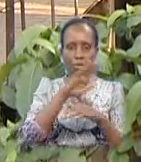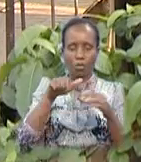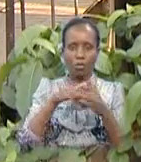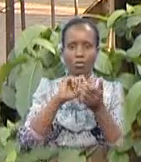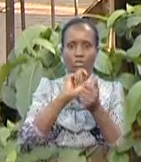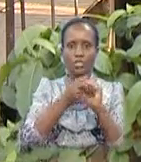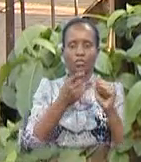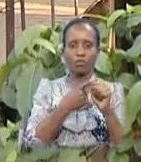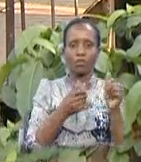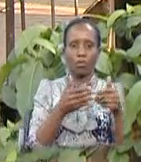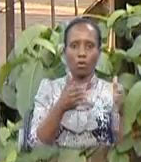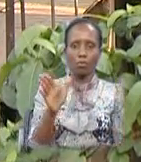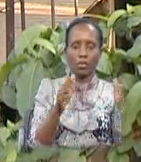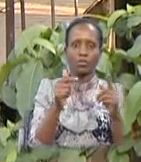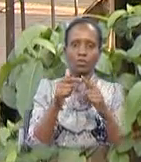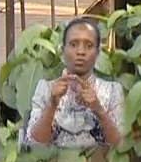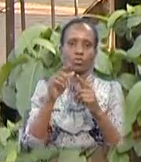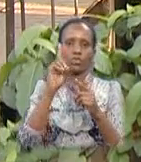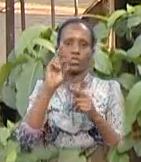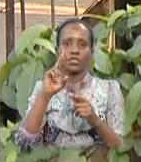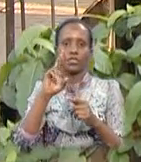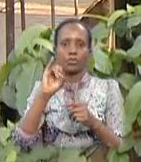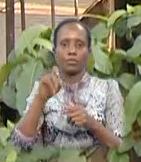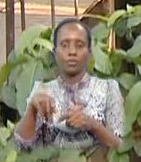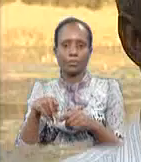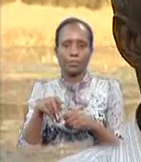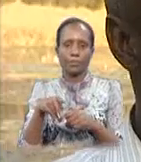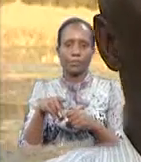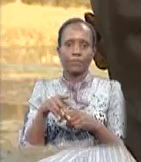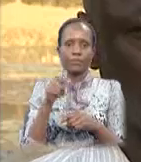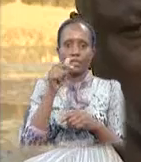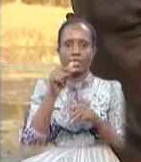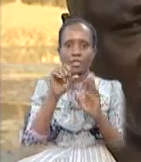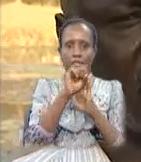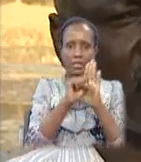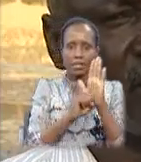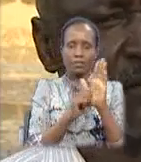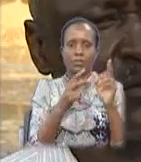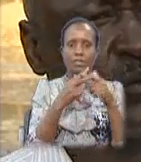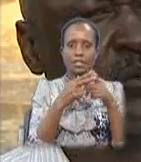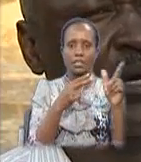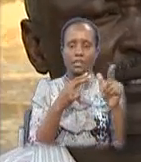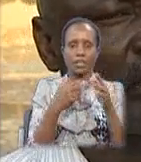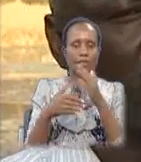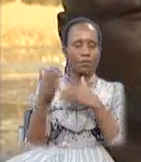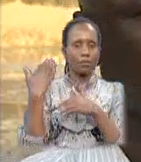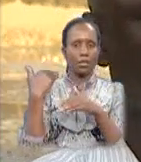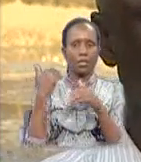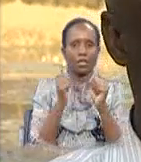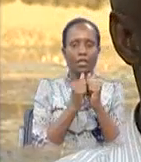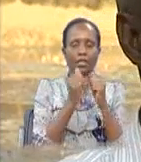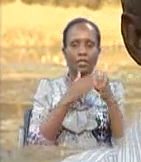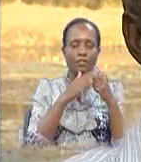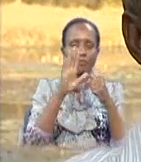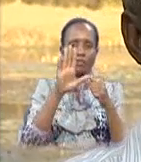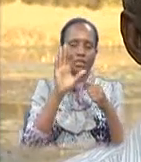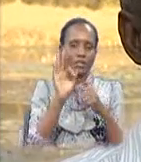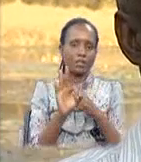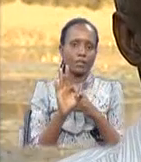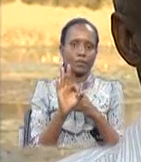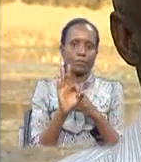from open furrows to drip. Kwacha irrigation scheme is a scheme that was started way back in